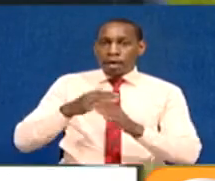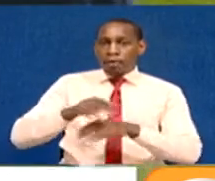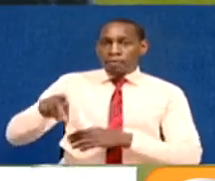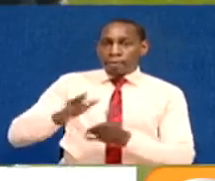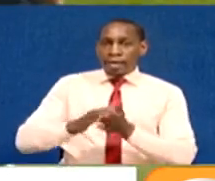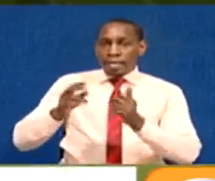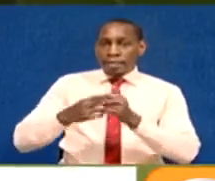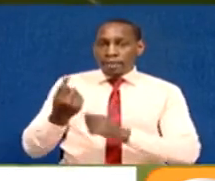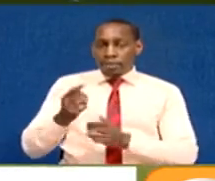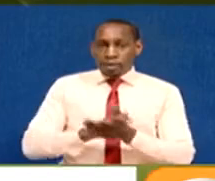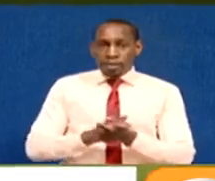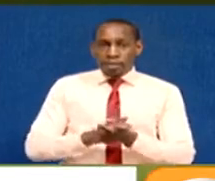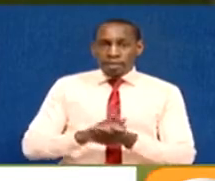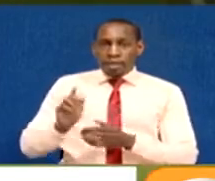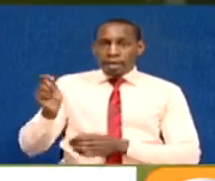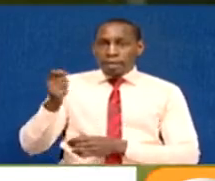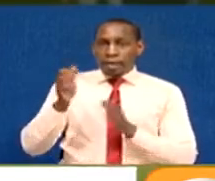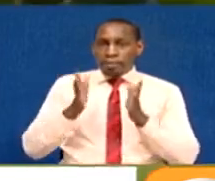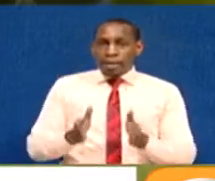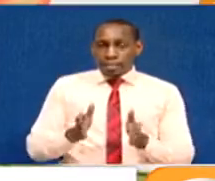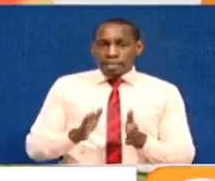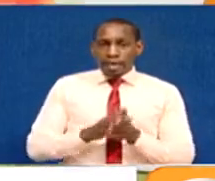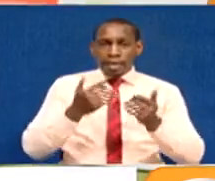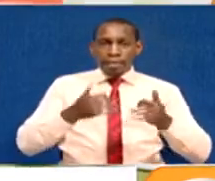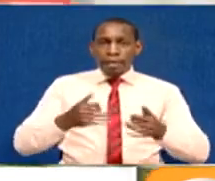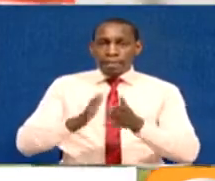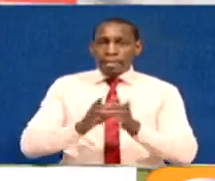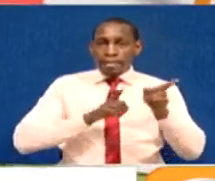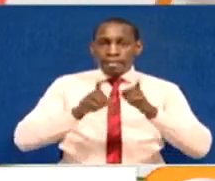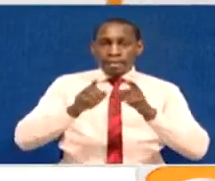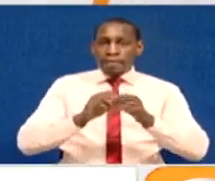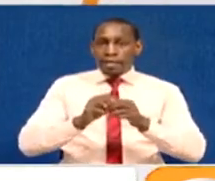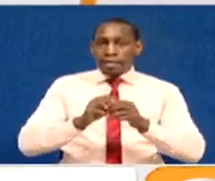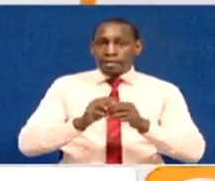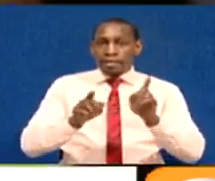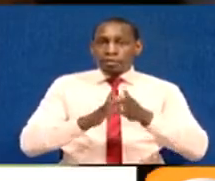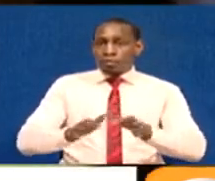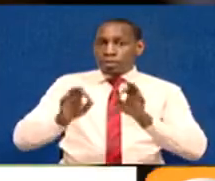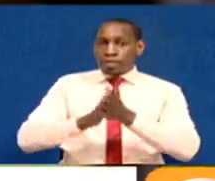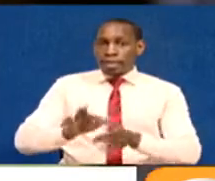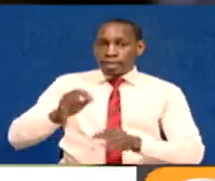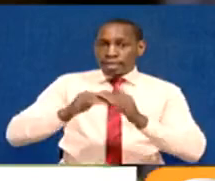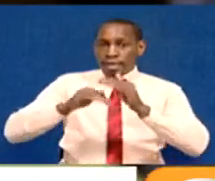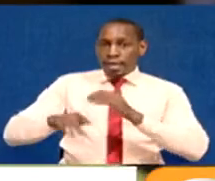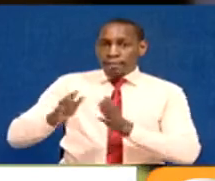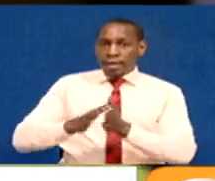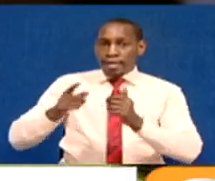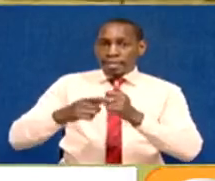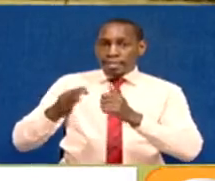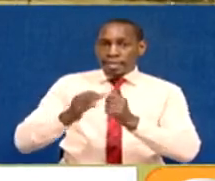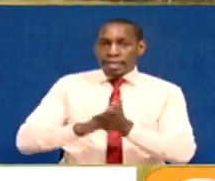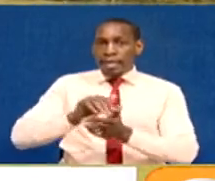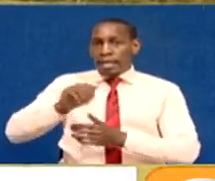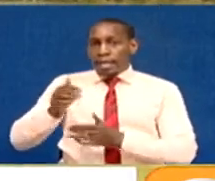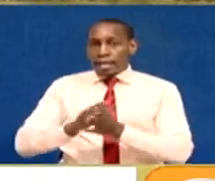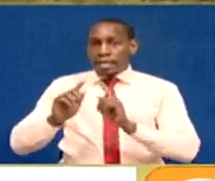1-over-par 71. Malawian Paul Chidale, who played in the Safari Tour, was impressive with a 3-under-par 68, as the